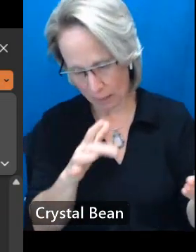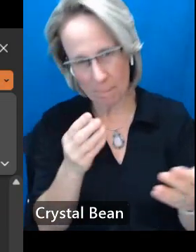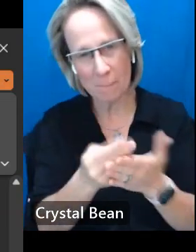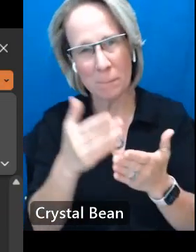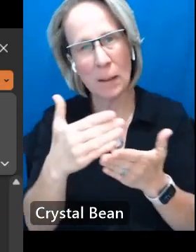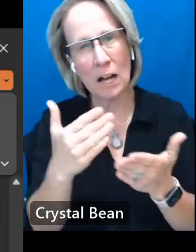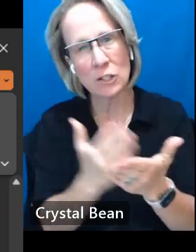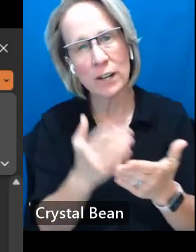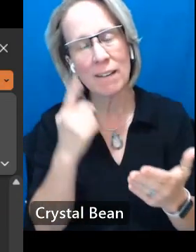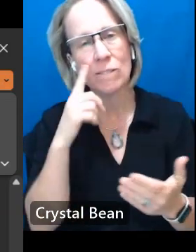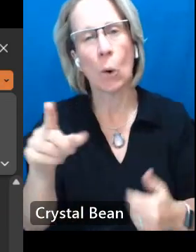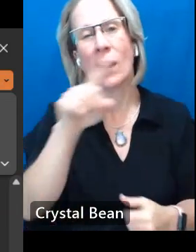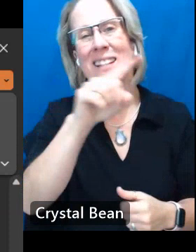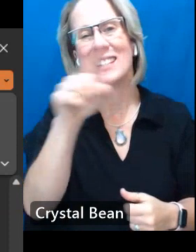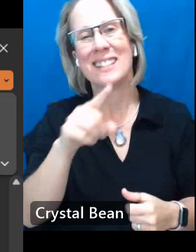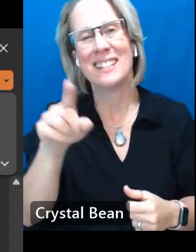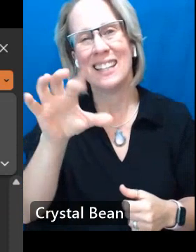Z code,